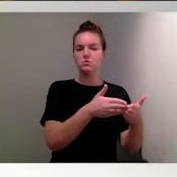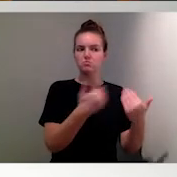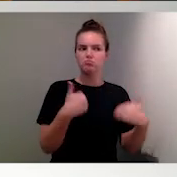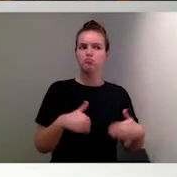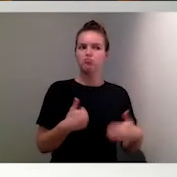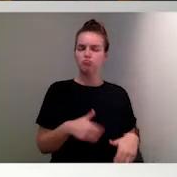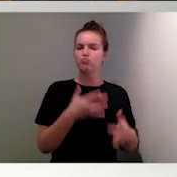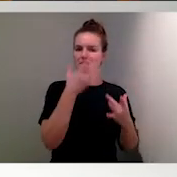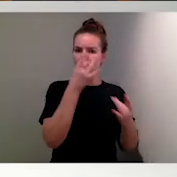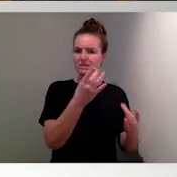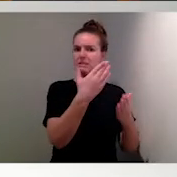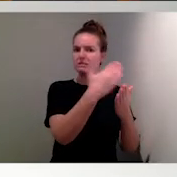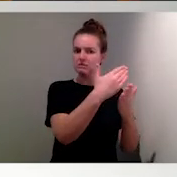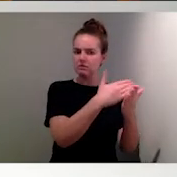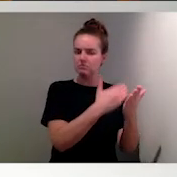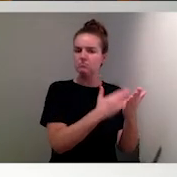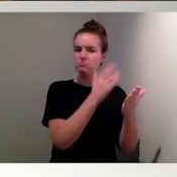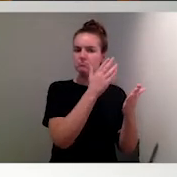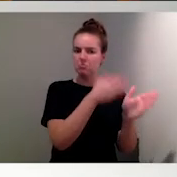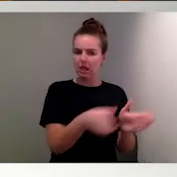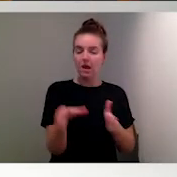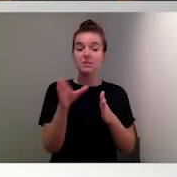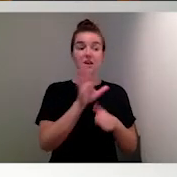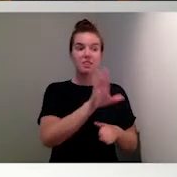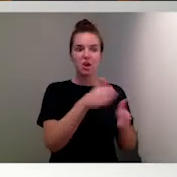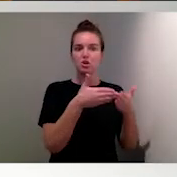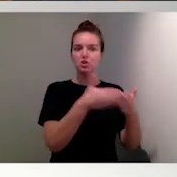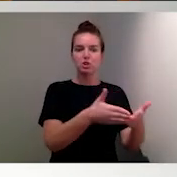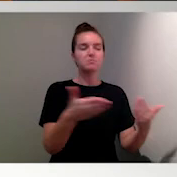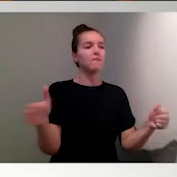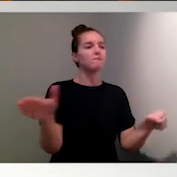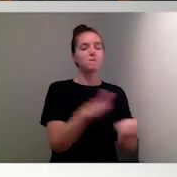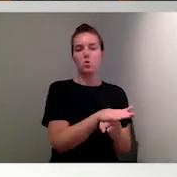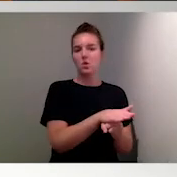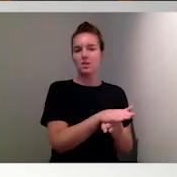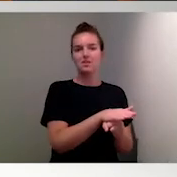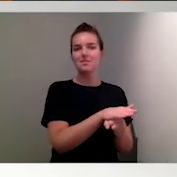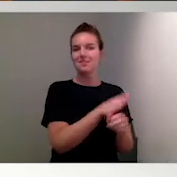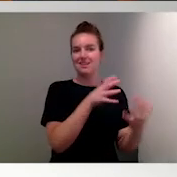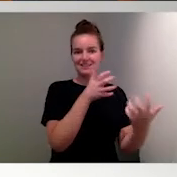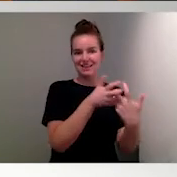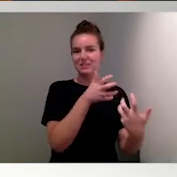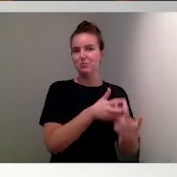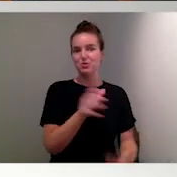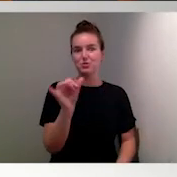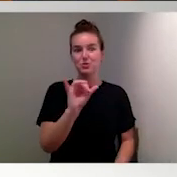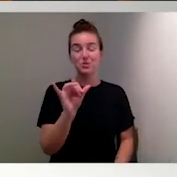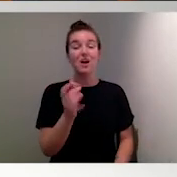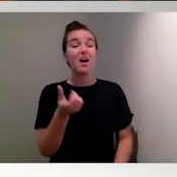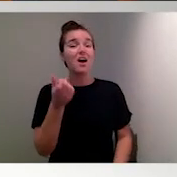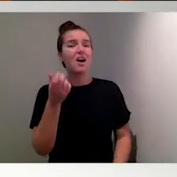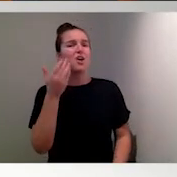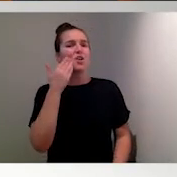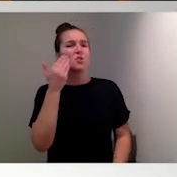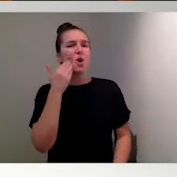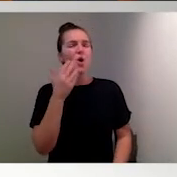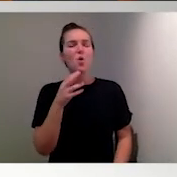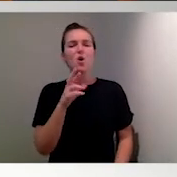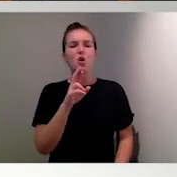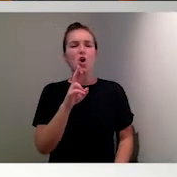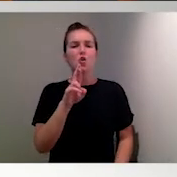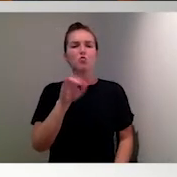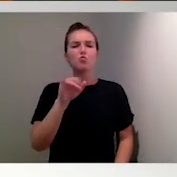completely accessible. AMA Waterways, when you start talking about river cruising, like AMA Waterways, who is Disney's partner for Adventures by